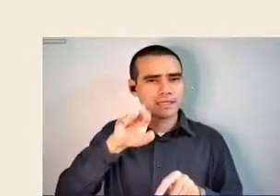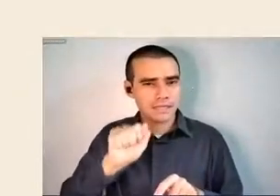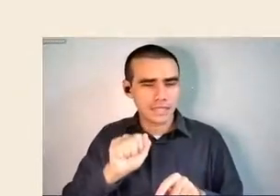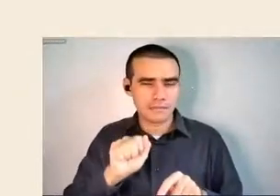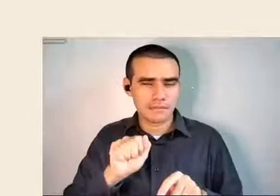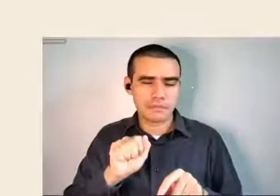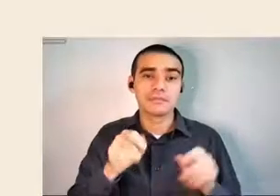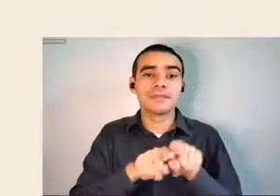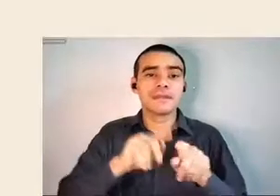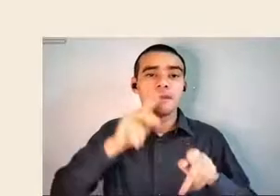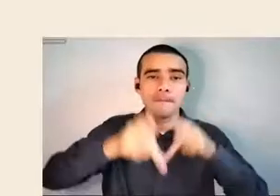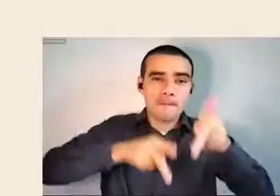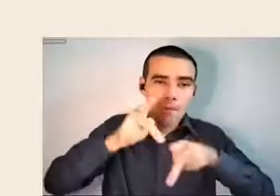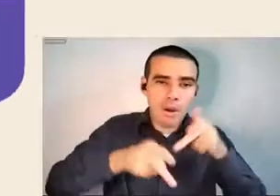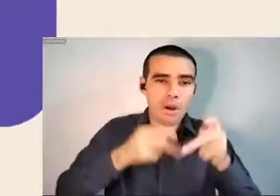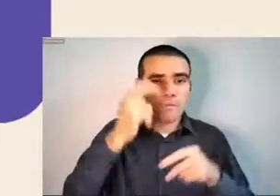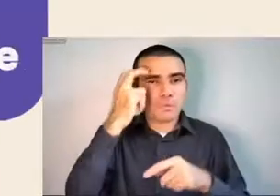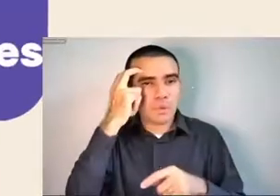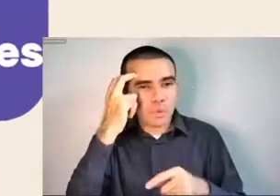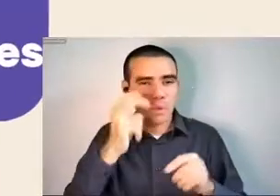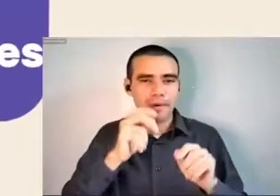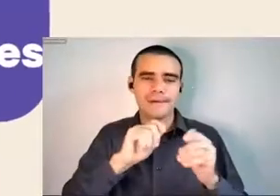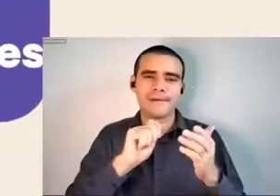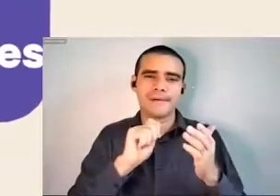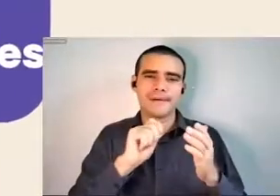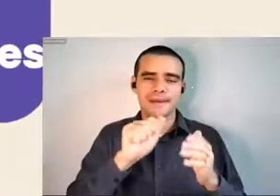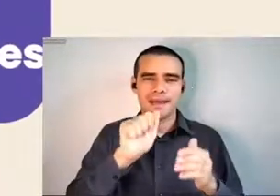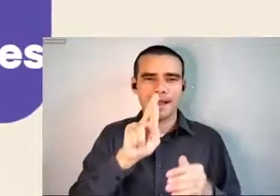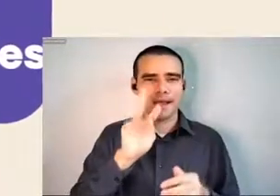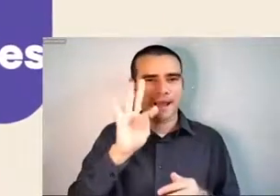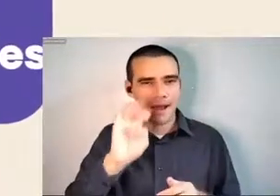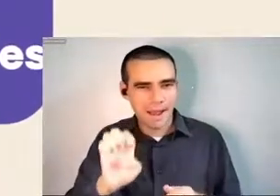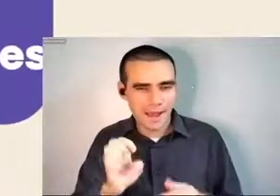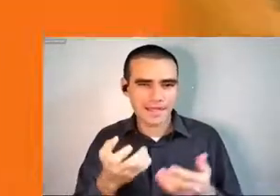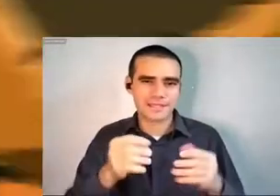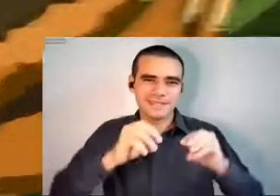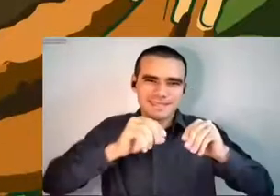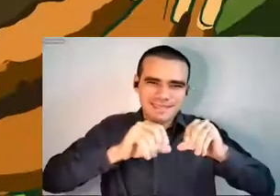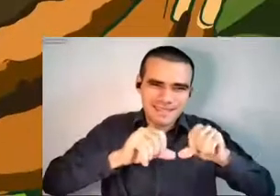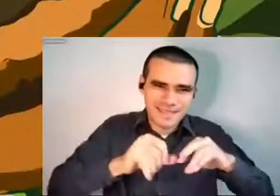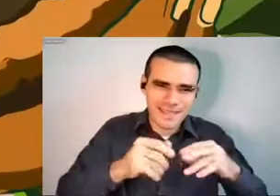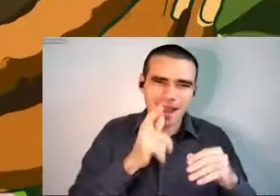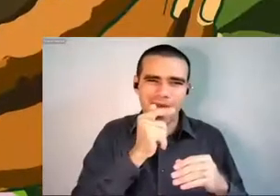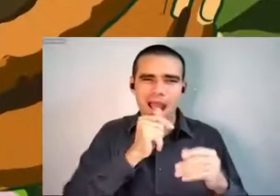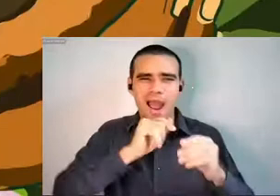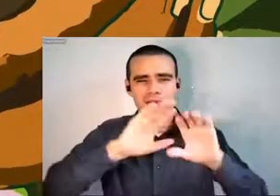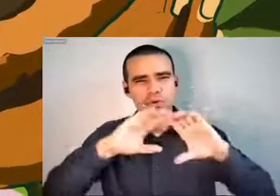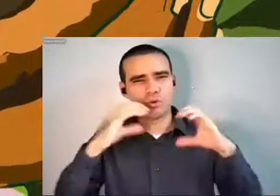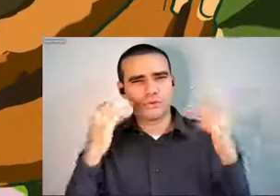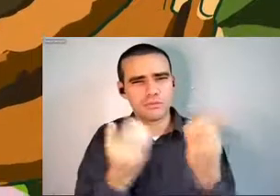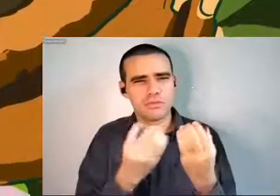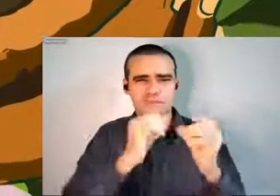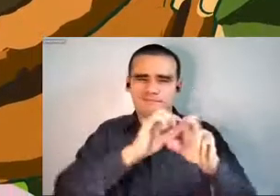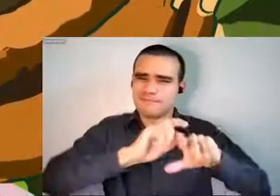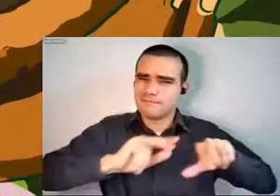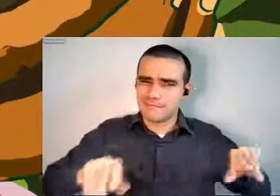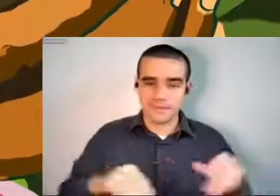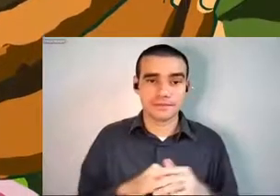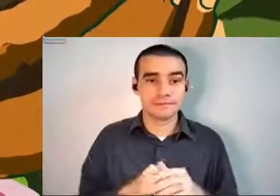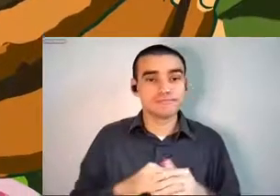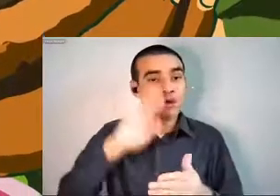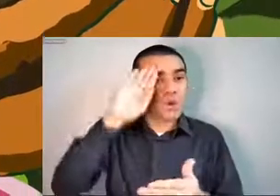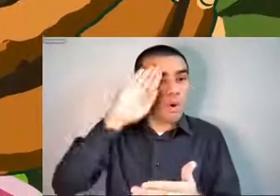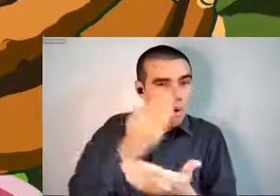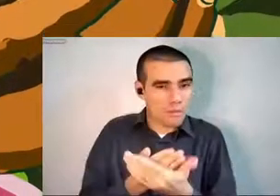the peoples, culture, arts, soils, waters, cities, and communities. We understand